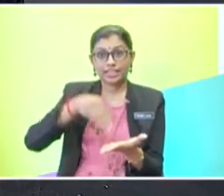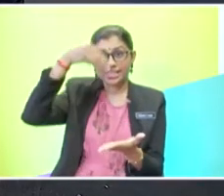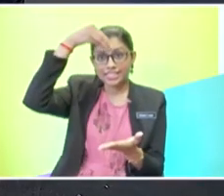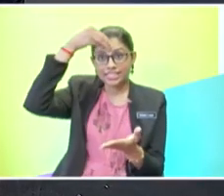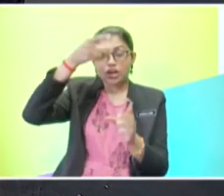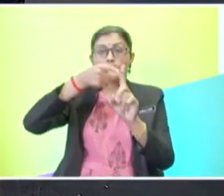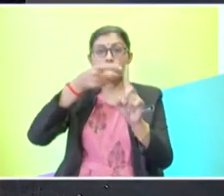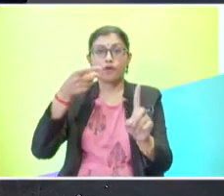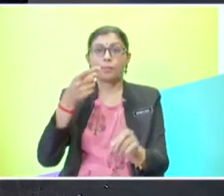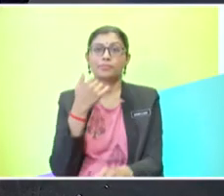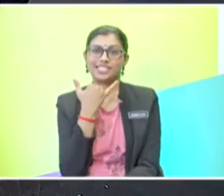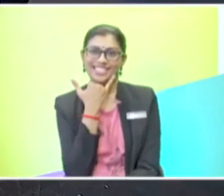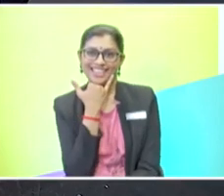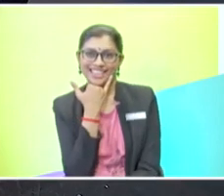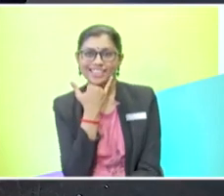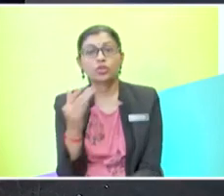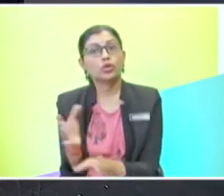one more eyes to their star chart.